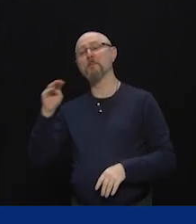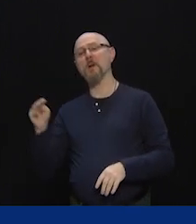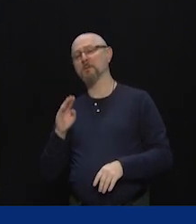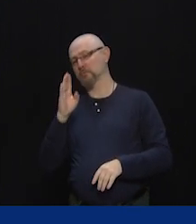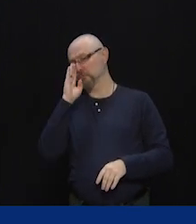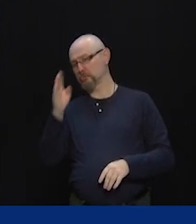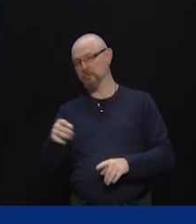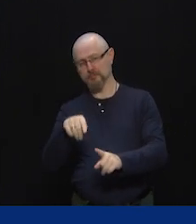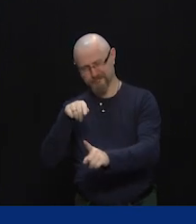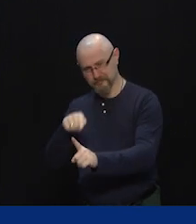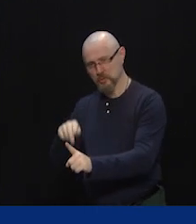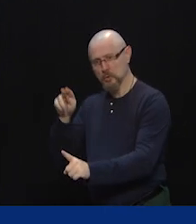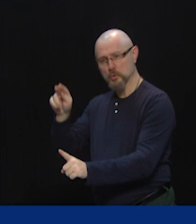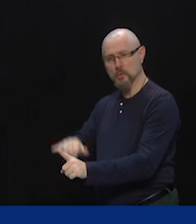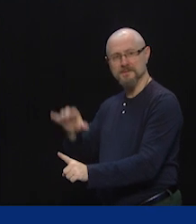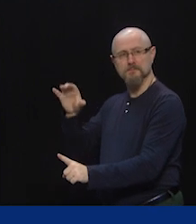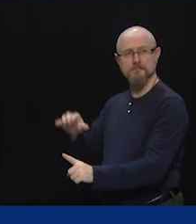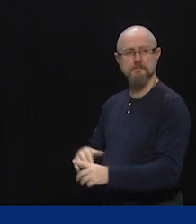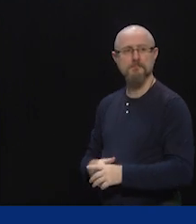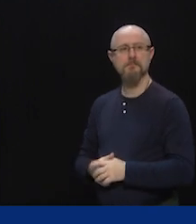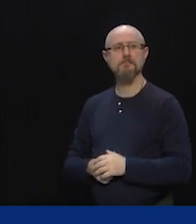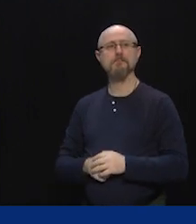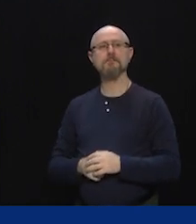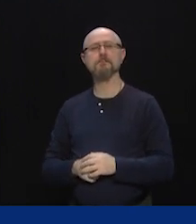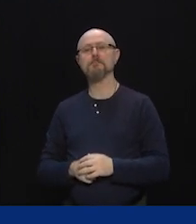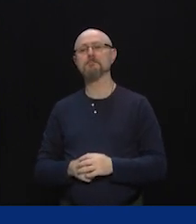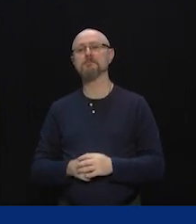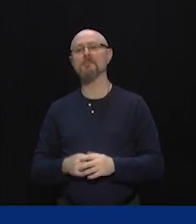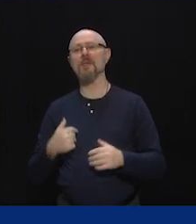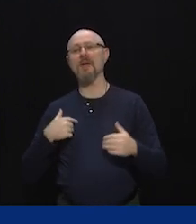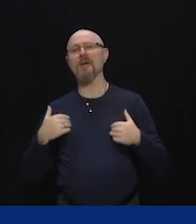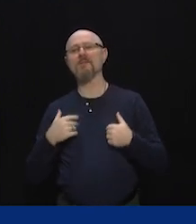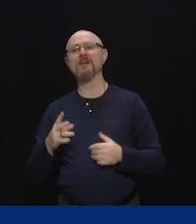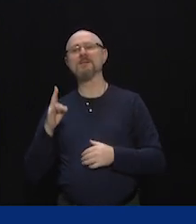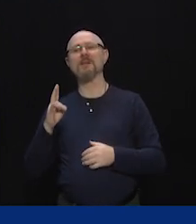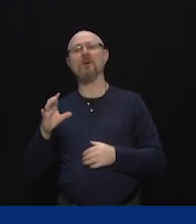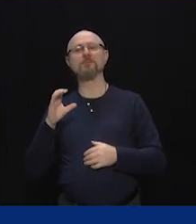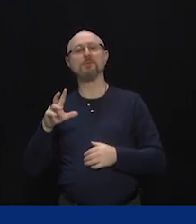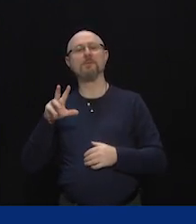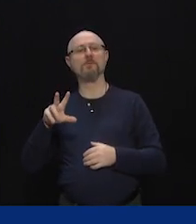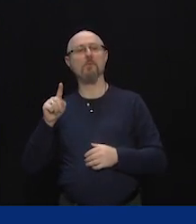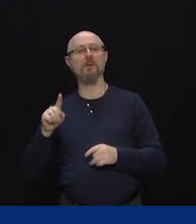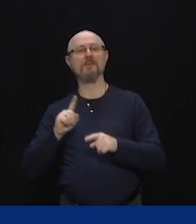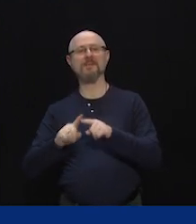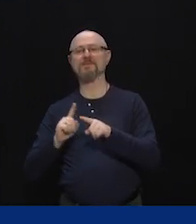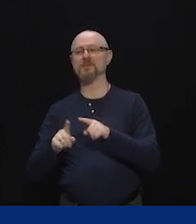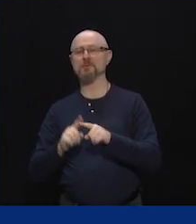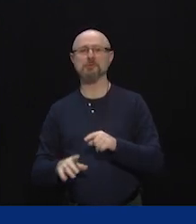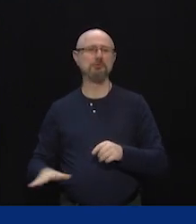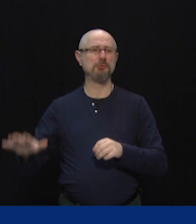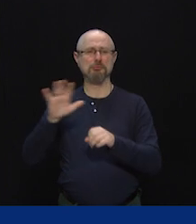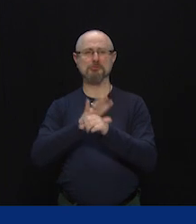City. There's 731 endpoints. Those are our districts. We'll be supplying them through 60